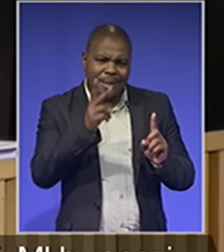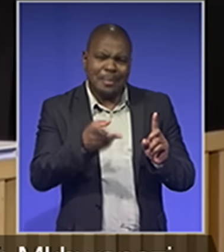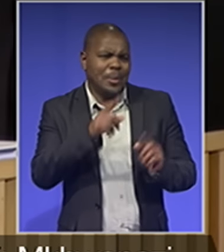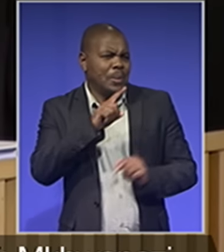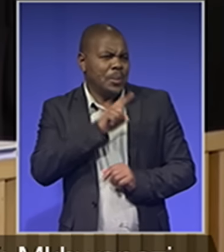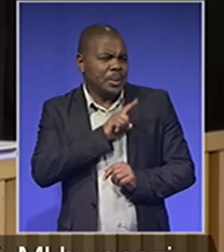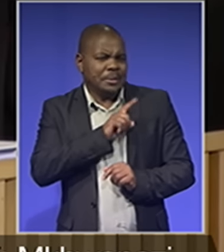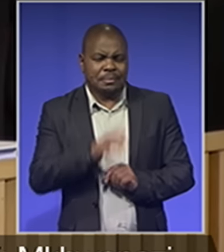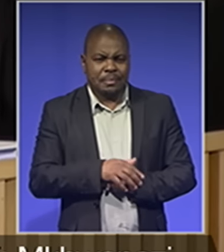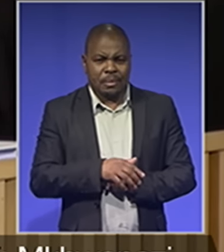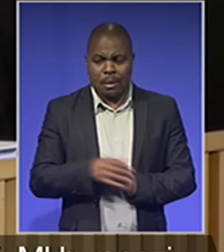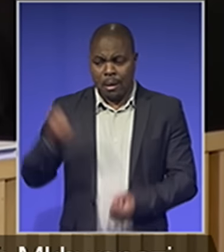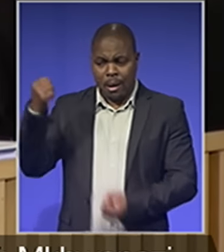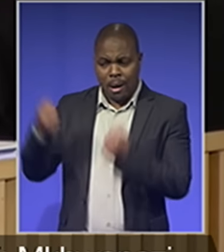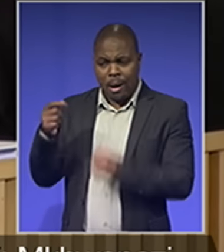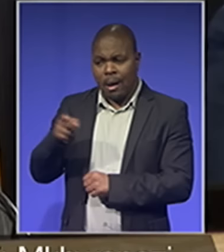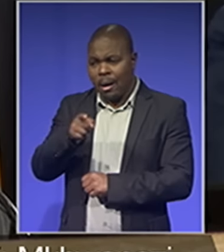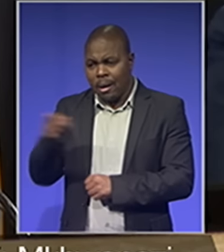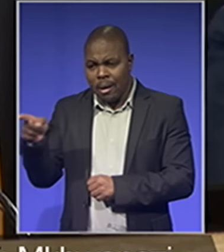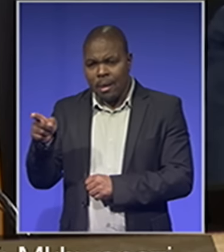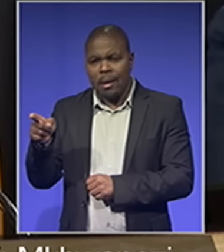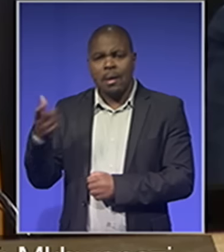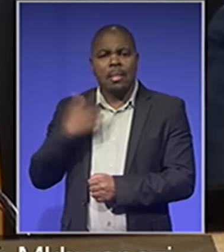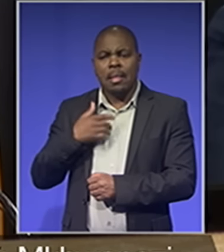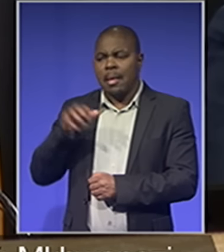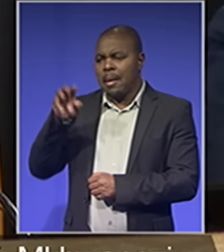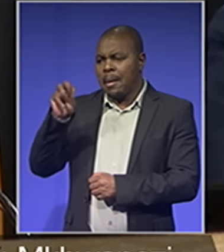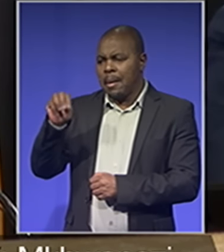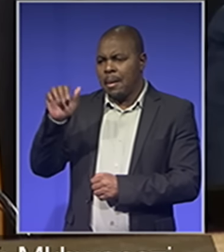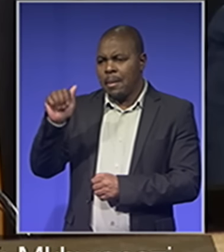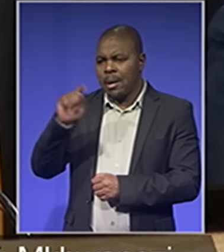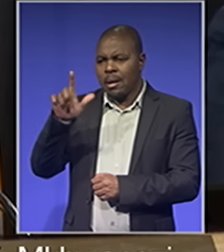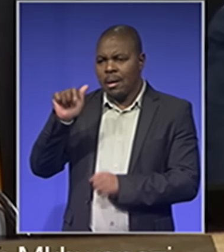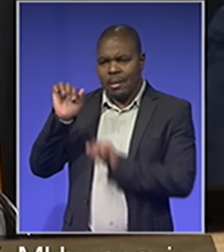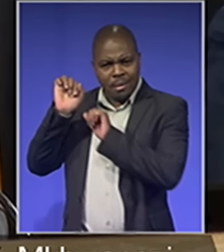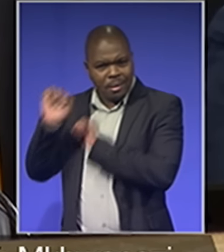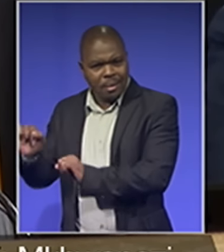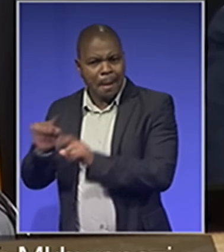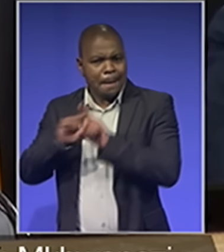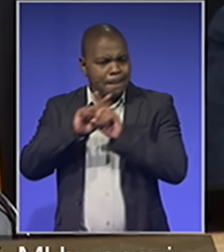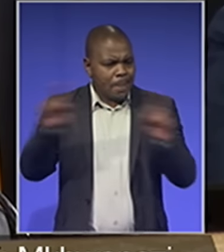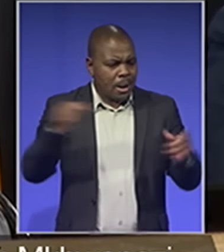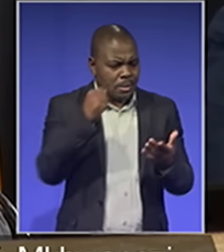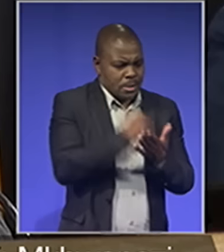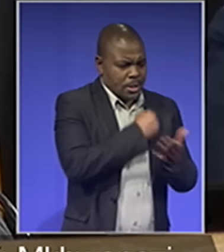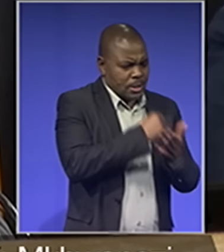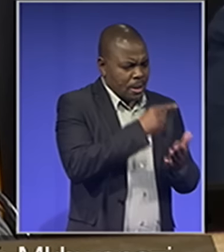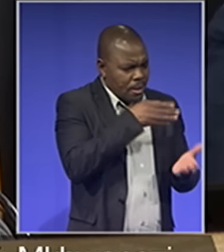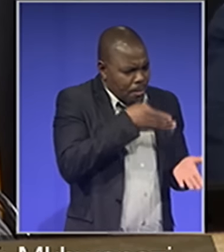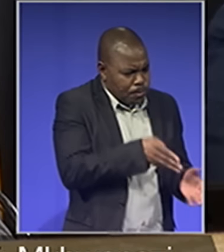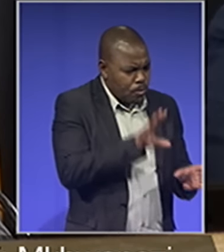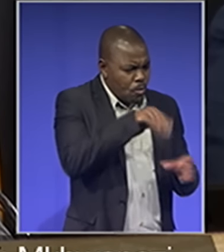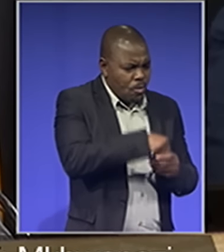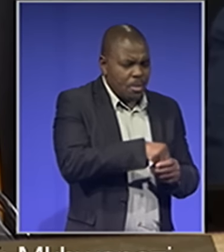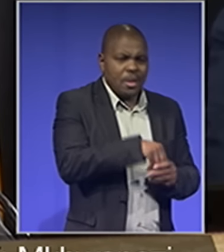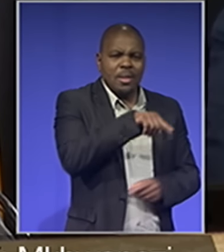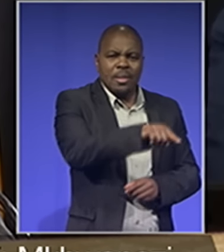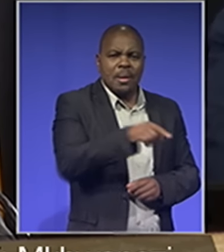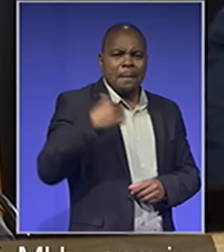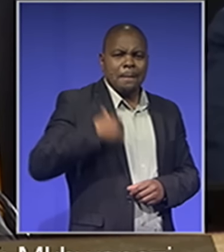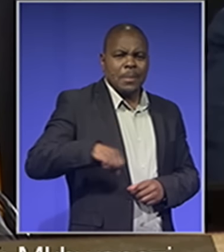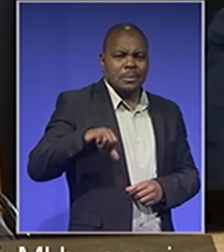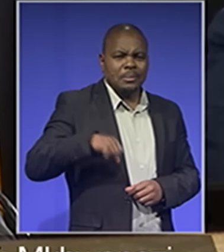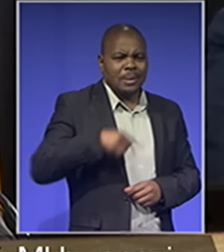gore ke goreng dijanaga tseno di tshotswe ke Matlala e tswa dikwadisitswe jaaka tsa masepala ebile di na le dipone